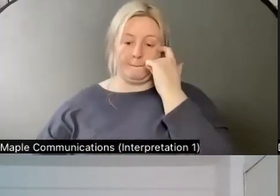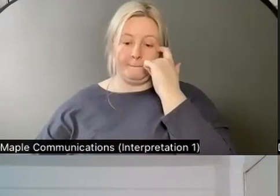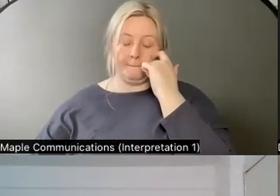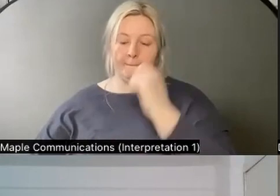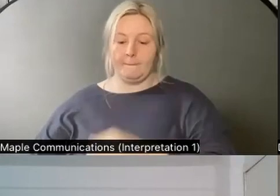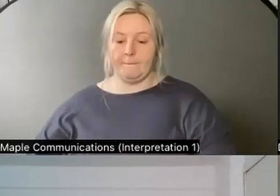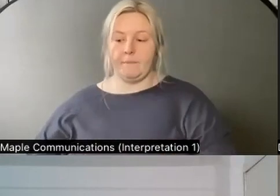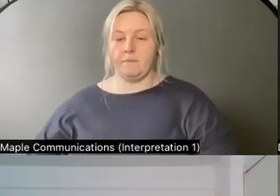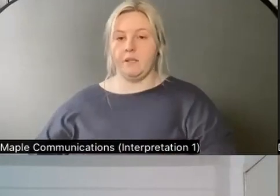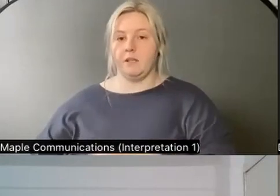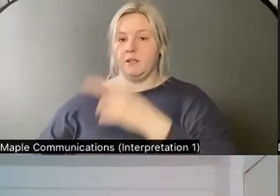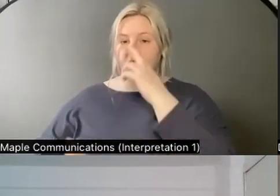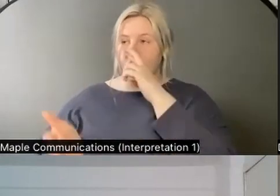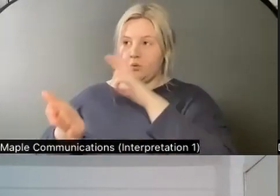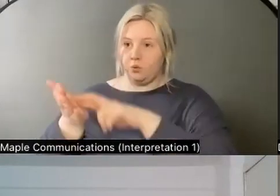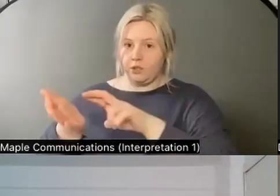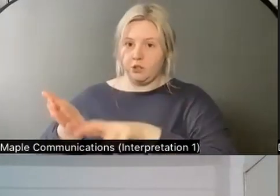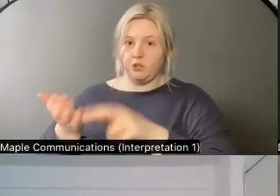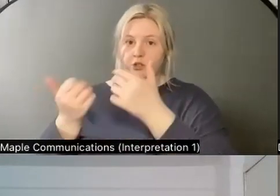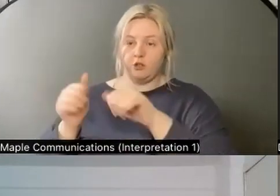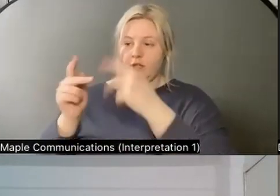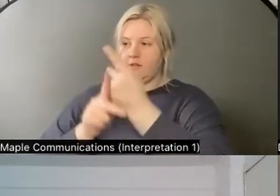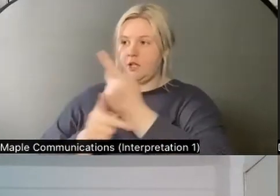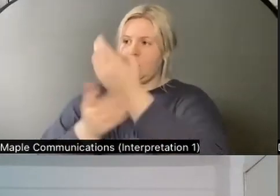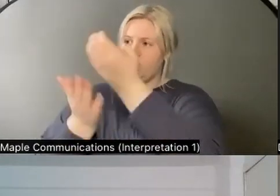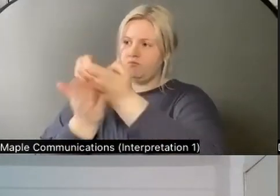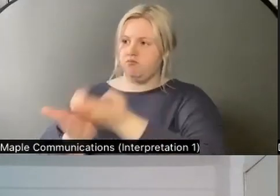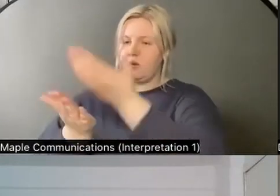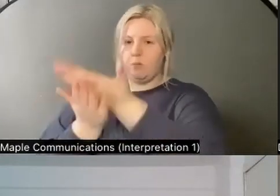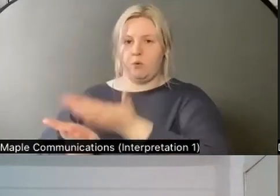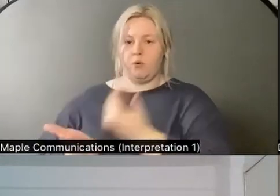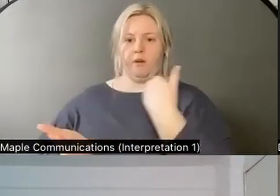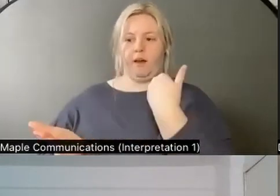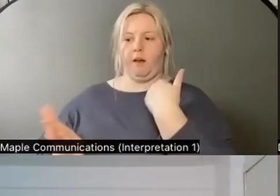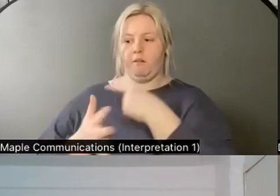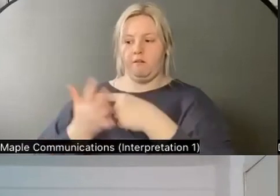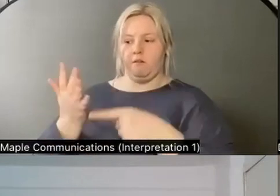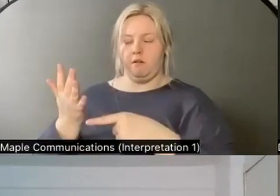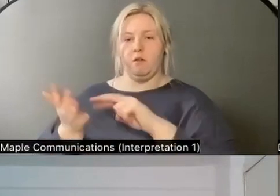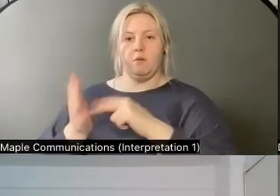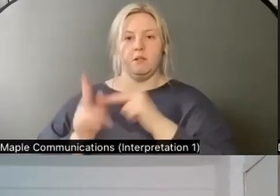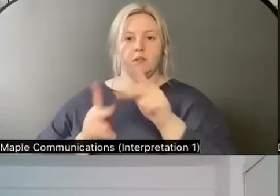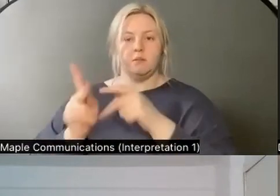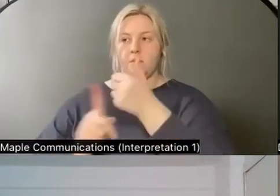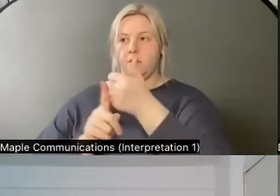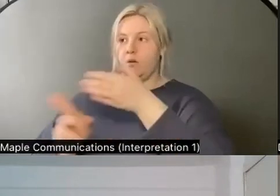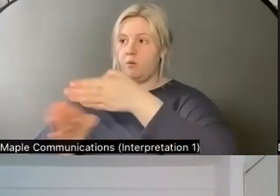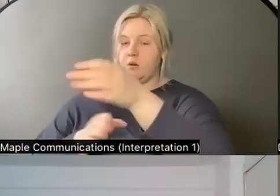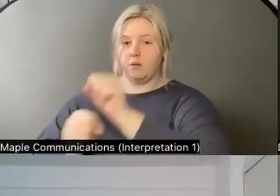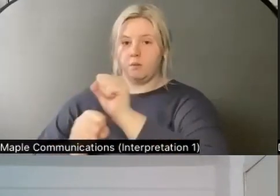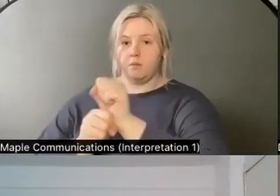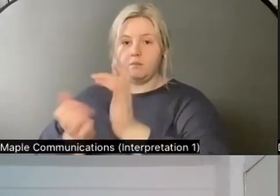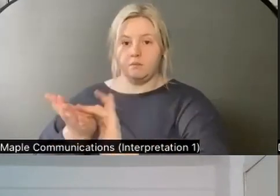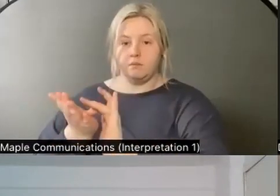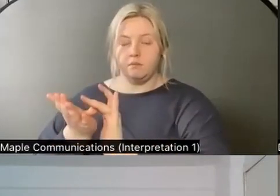developed an evidence base around. And so people in the medical profession, some of them, not all,